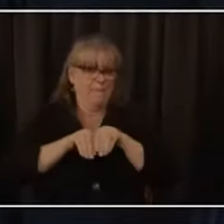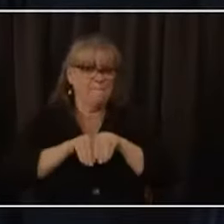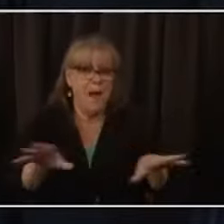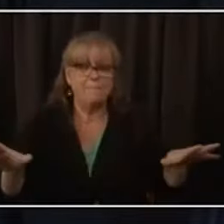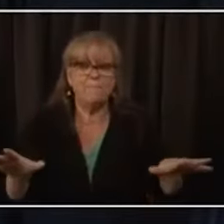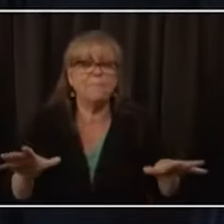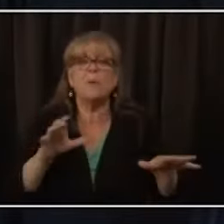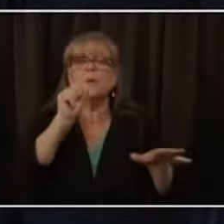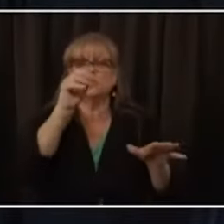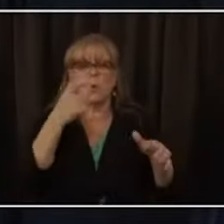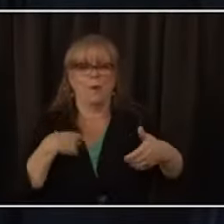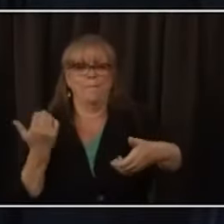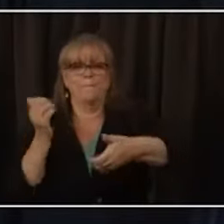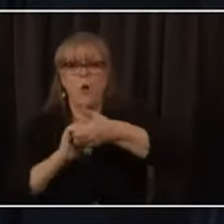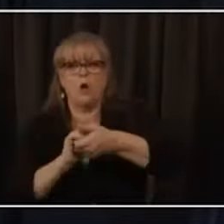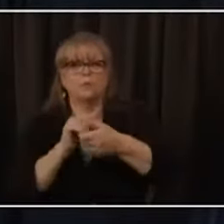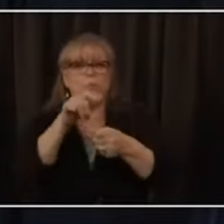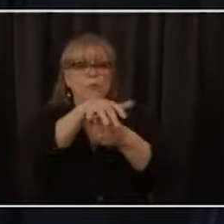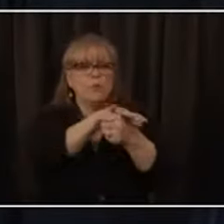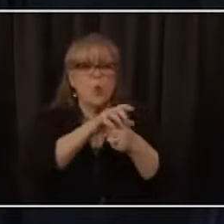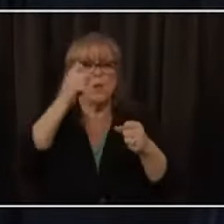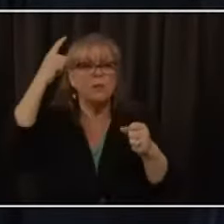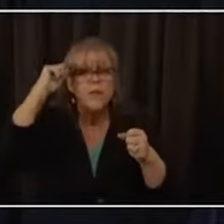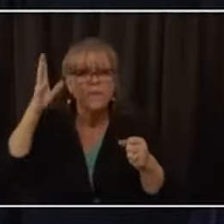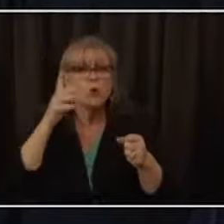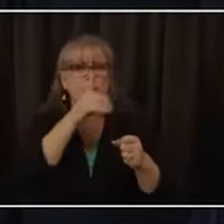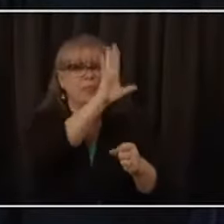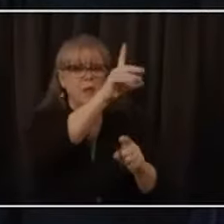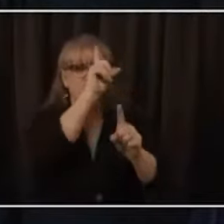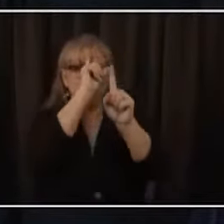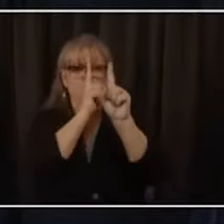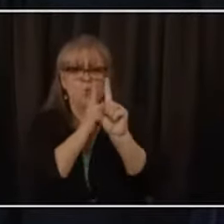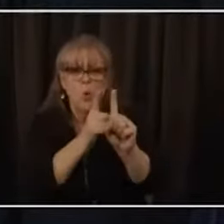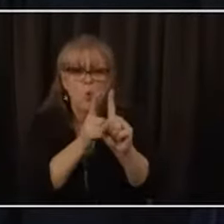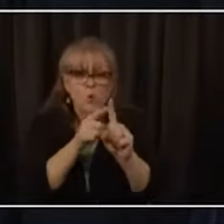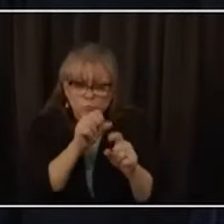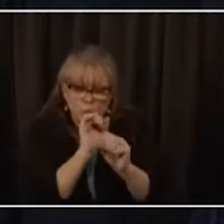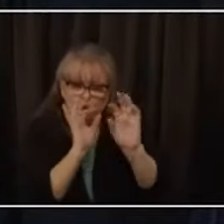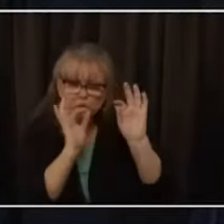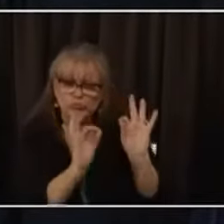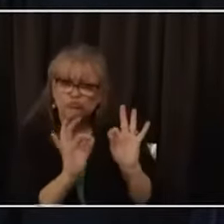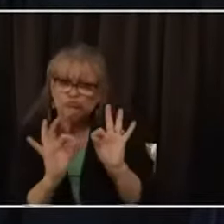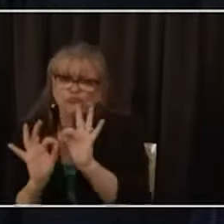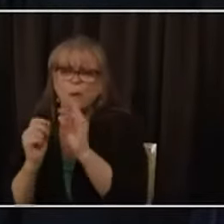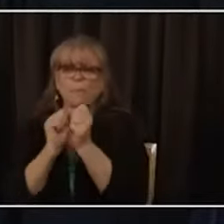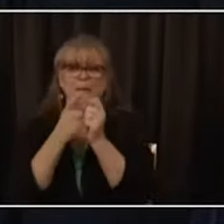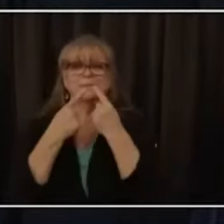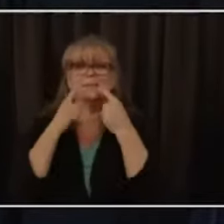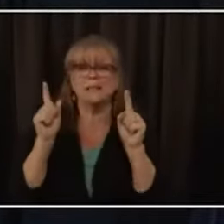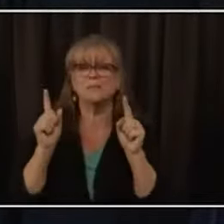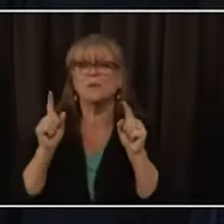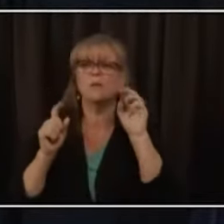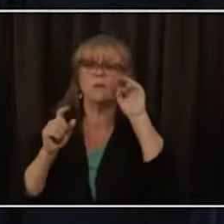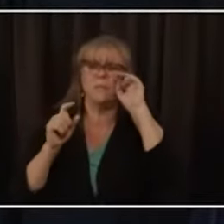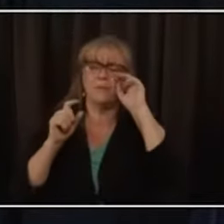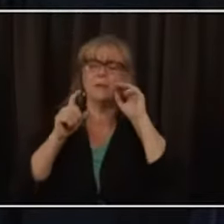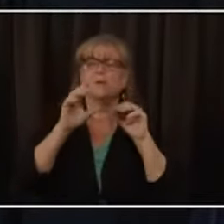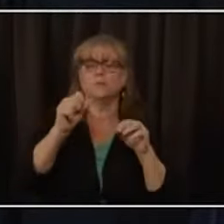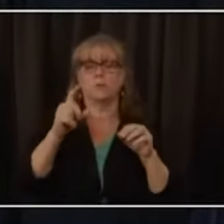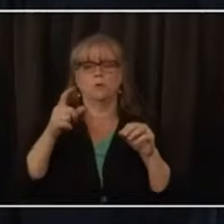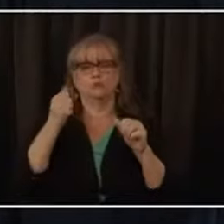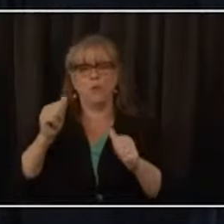help them realize their dreams and ambitions and make those very difficult normative and